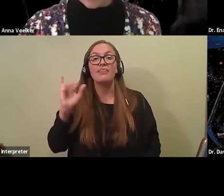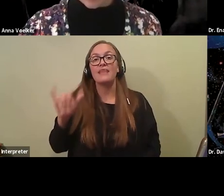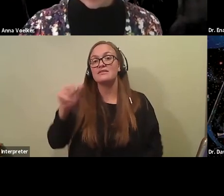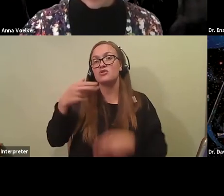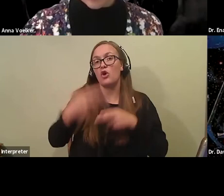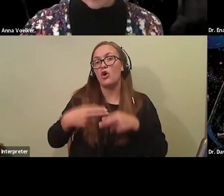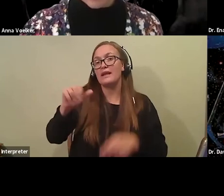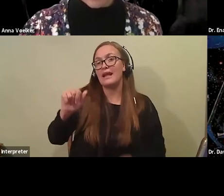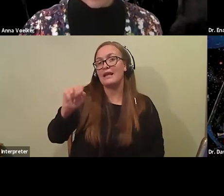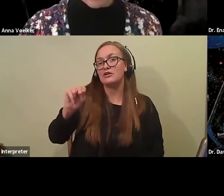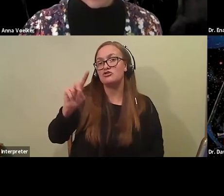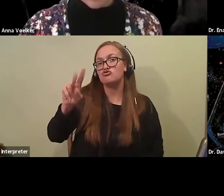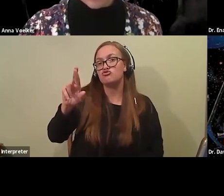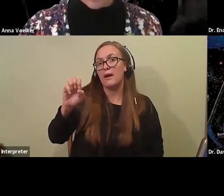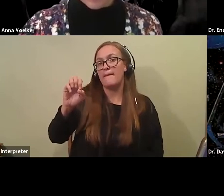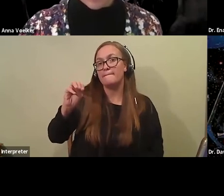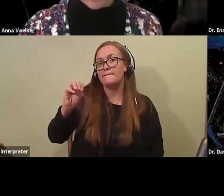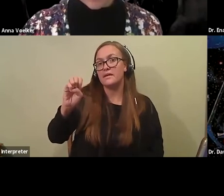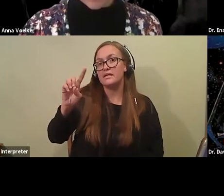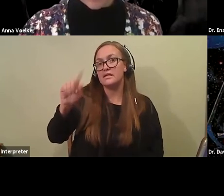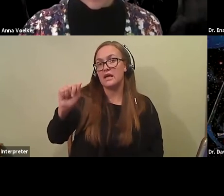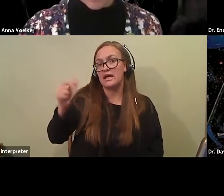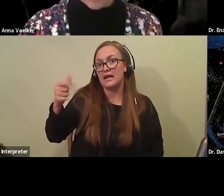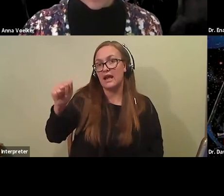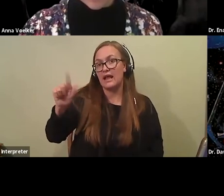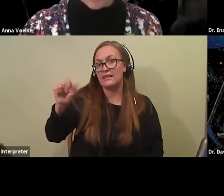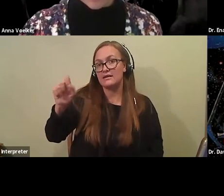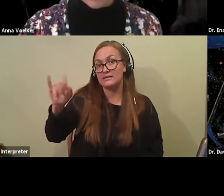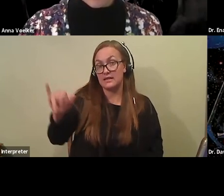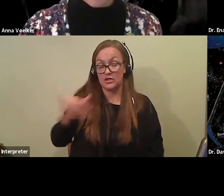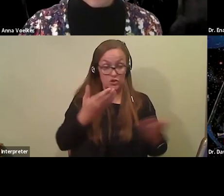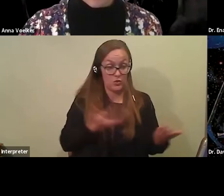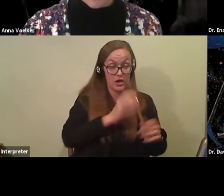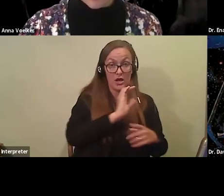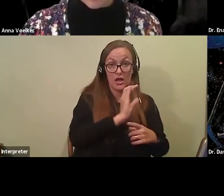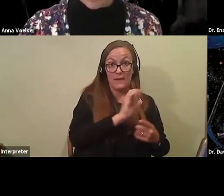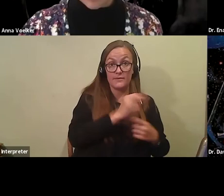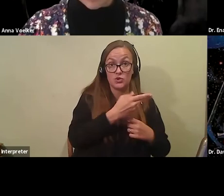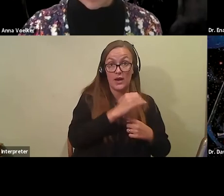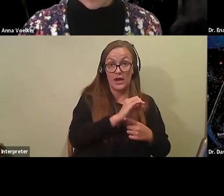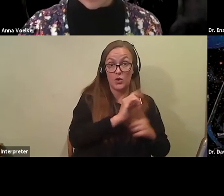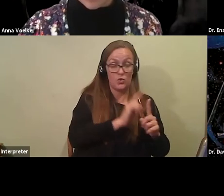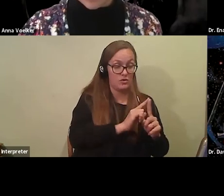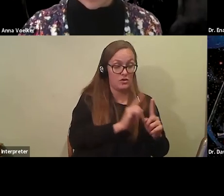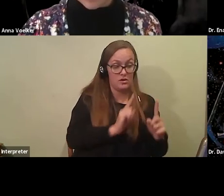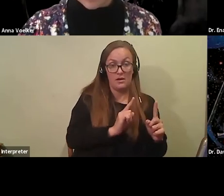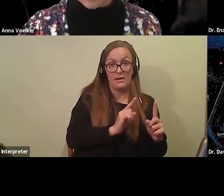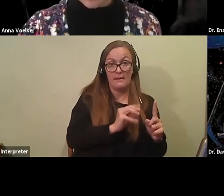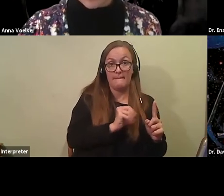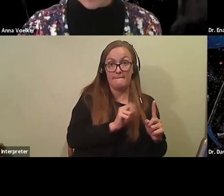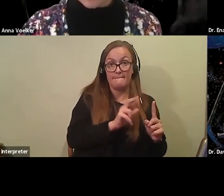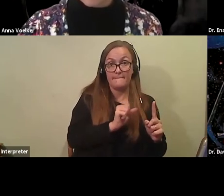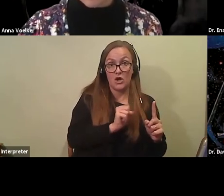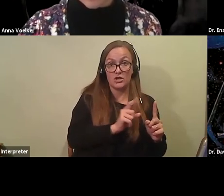galaxy. And the distance from here in Columbus, Ohio to the Andromeda galaxy is, again,